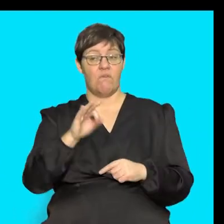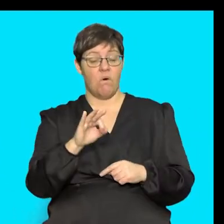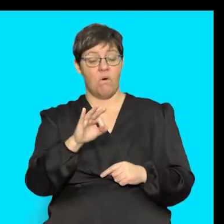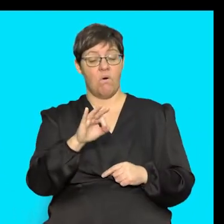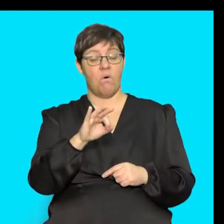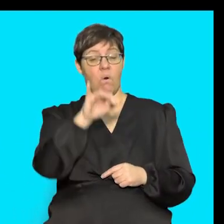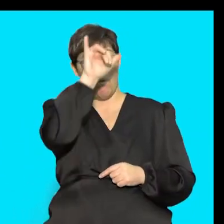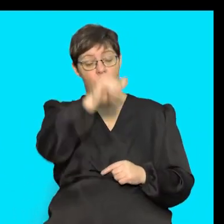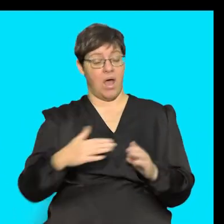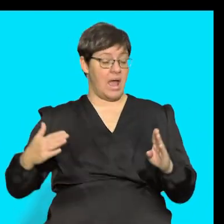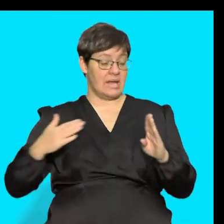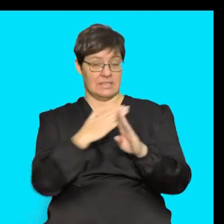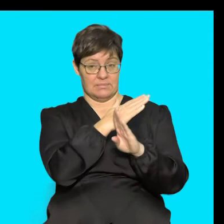the